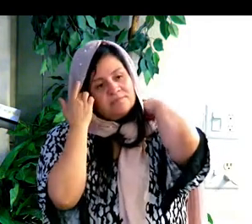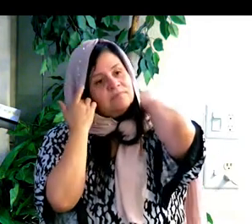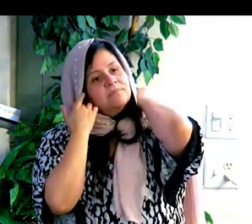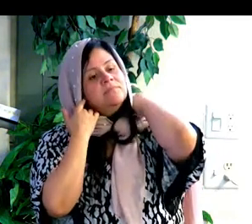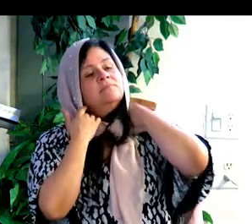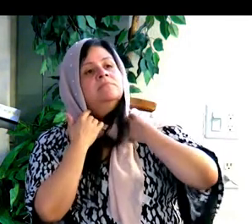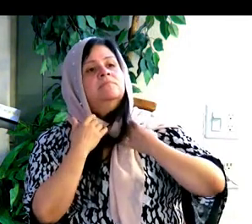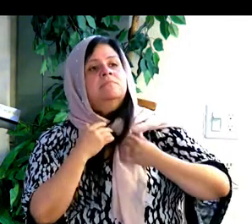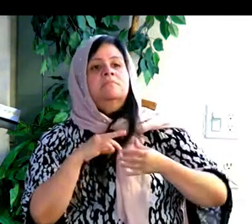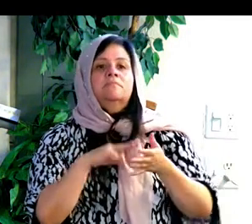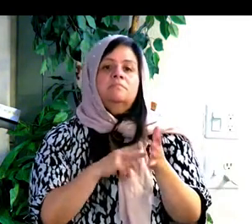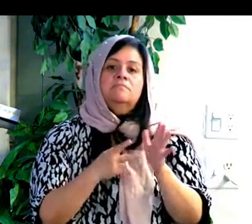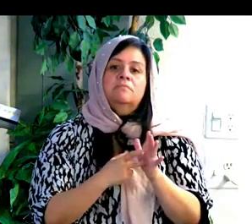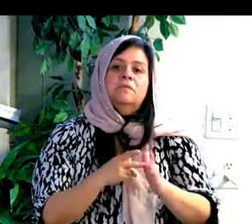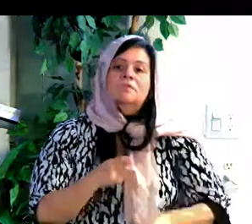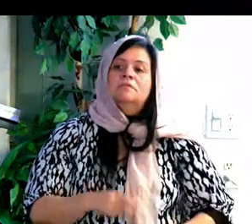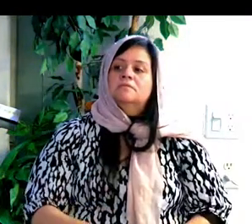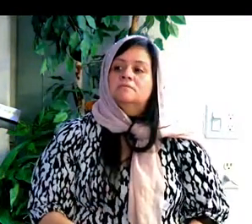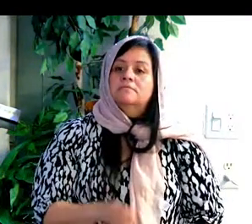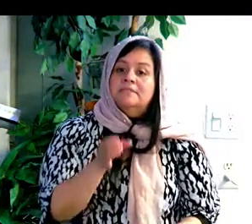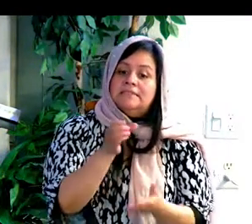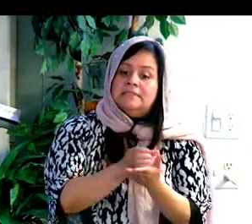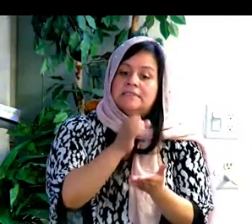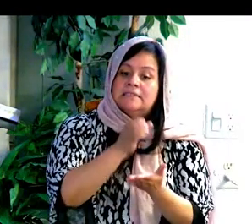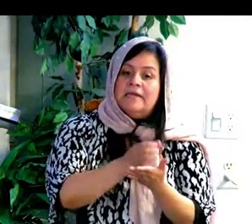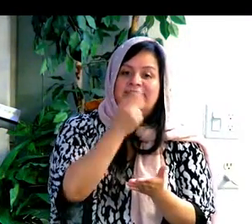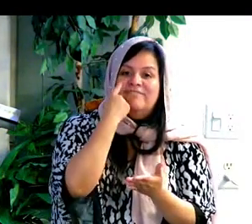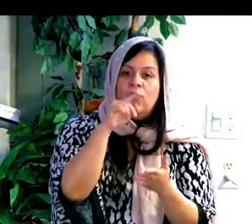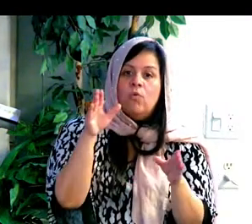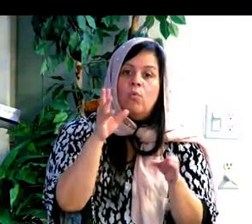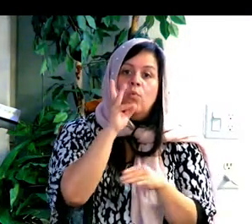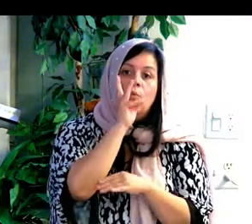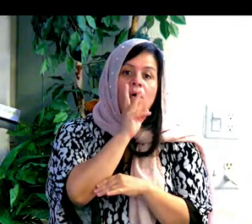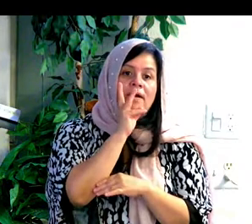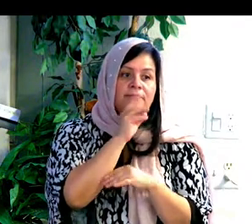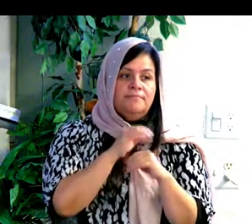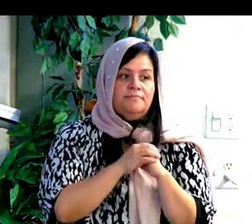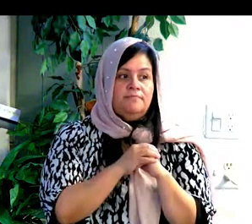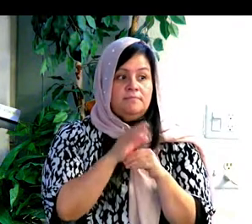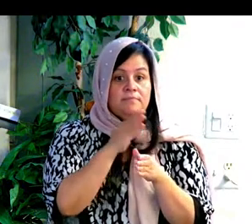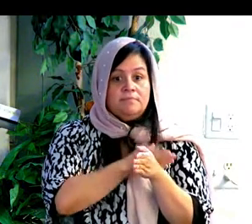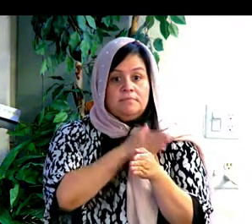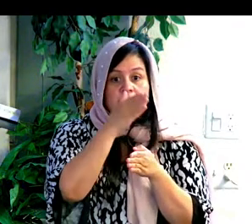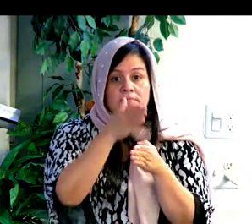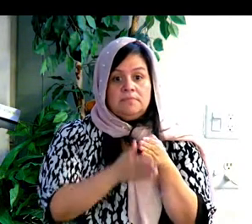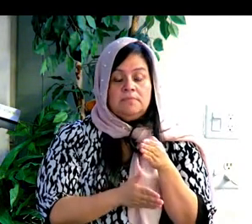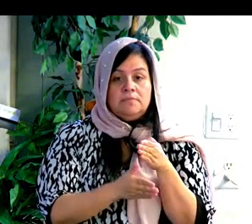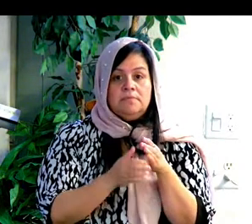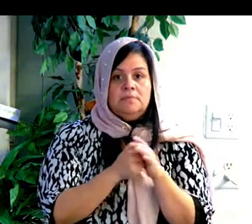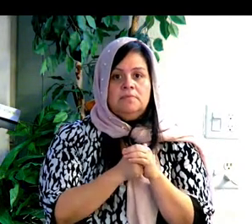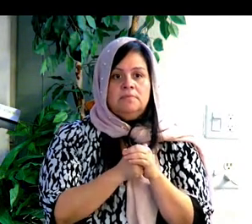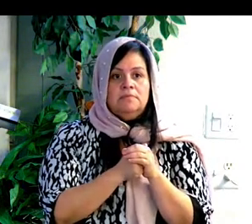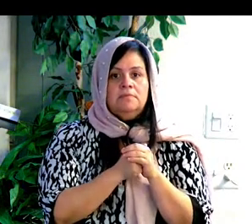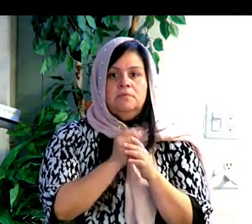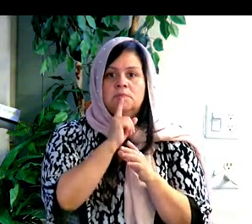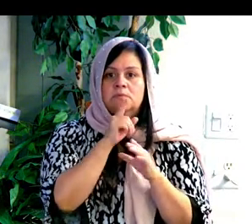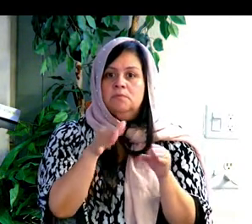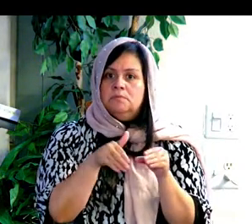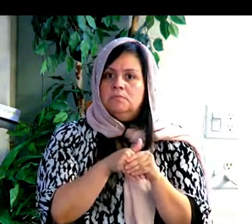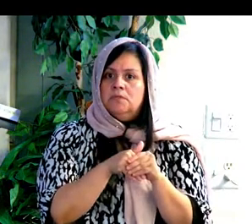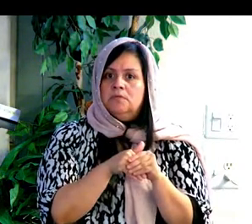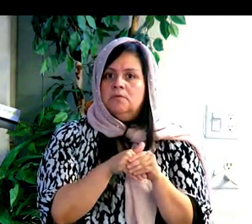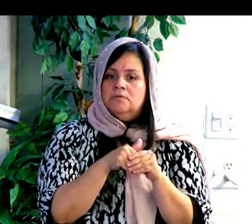kidushin, normalmente con una copa de vino. And this is, of course, at the end of the actual marriage, there's a cup called a